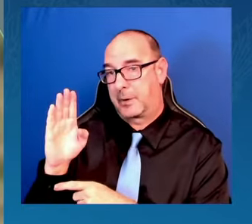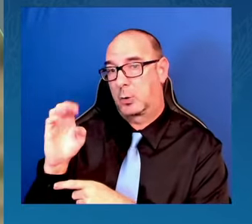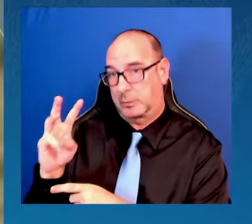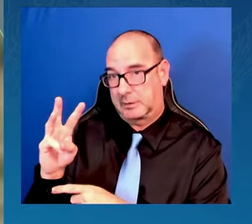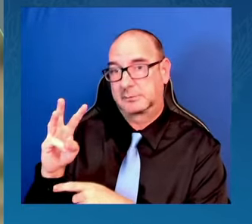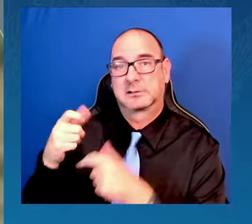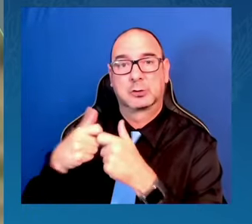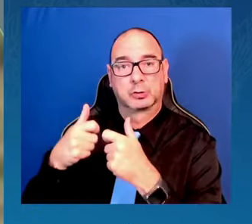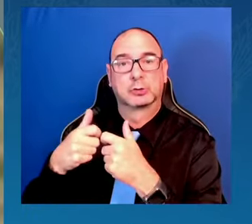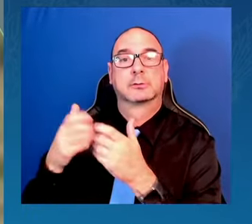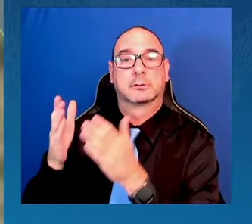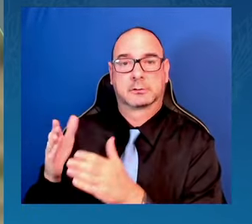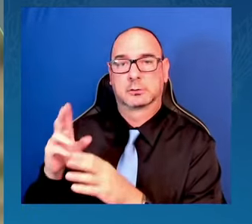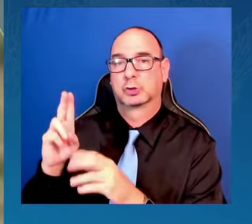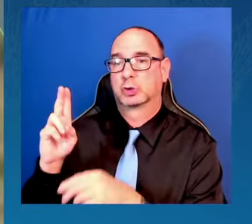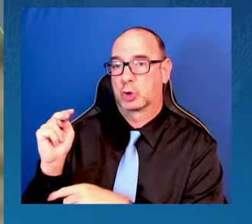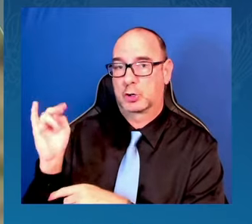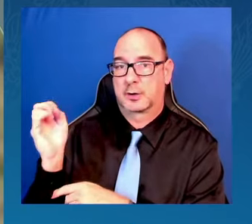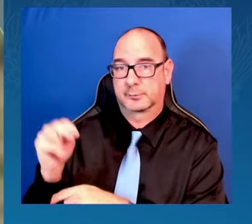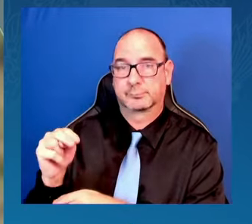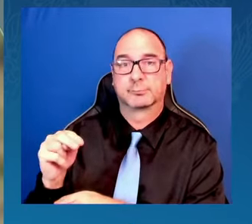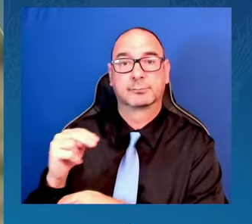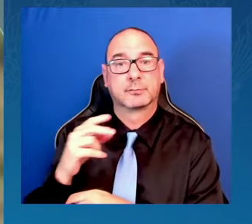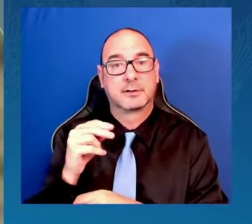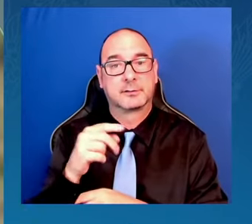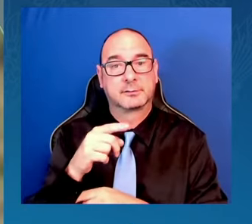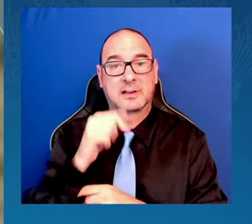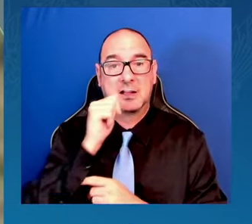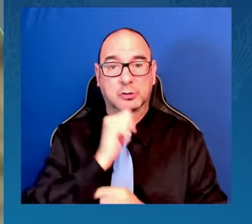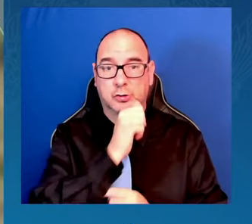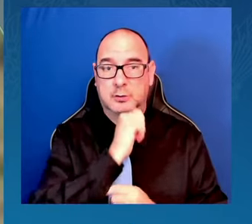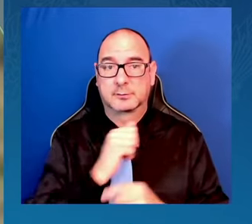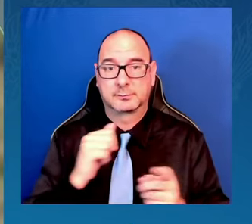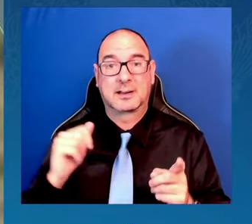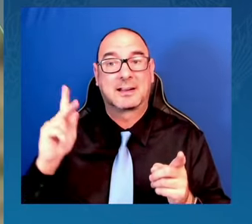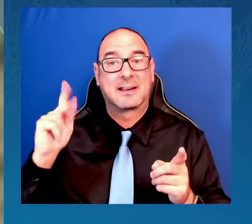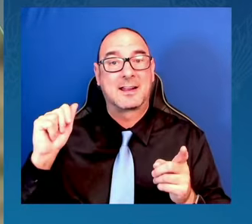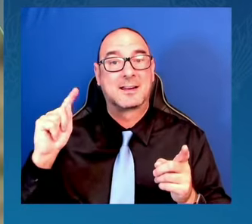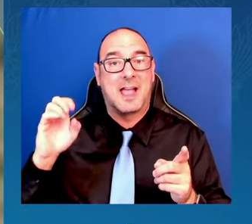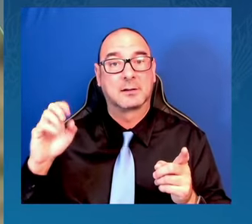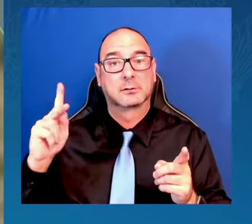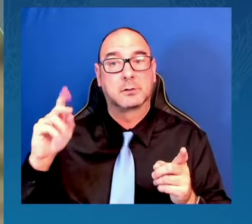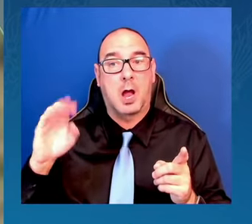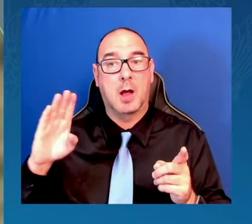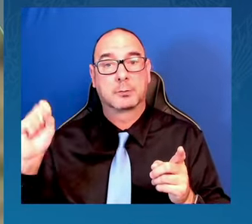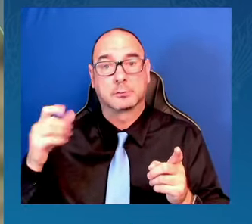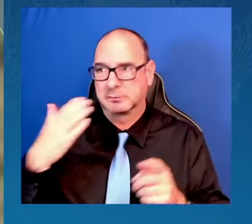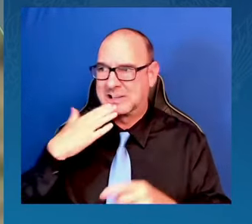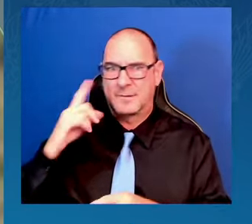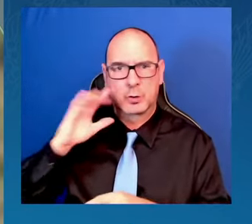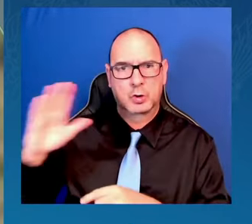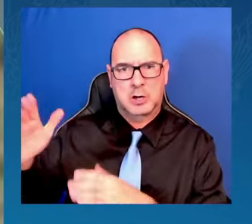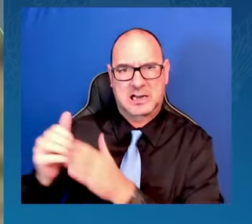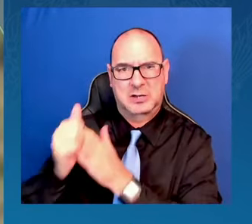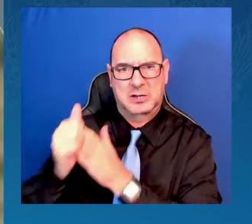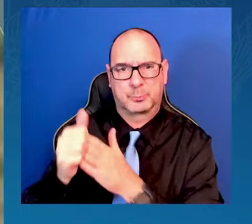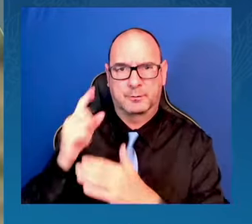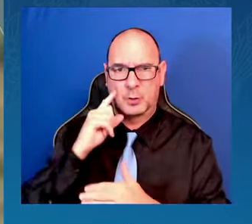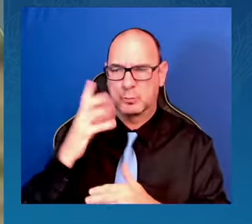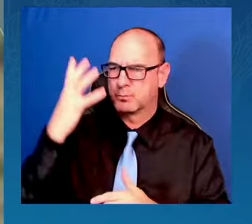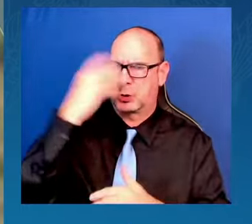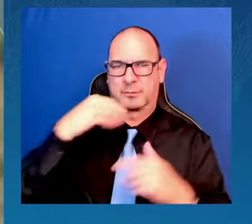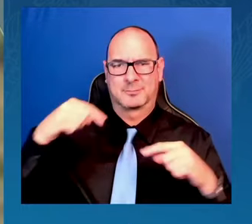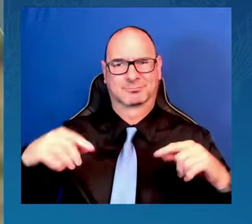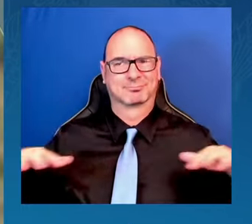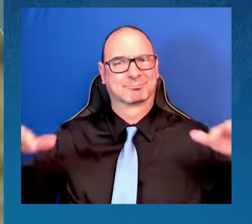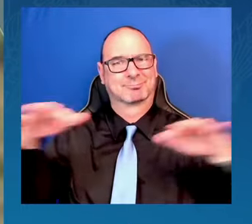Katie Hobbs, I want to thank you for your leadership and for welcoming us to this beautiful state. We are joined today also